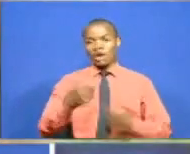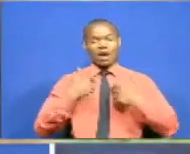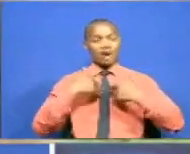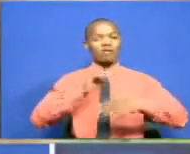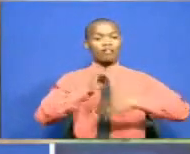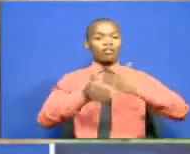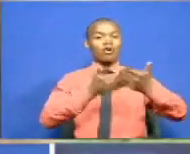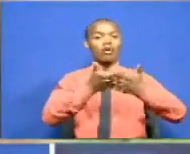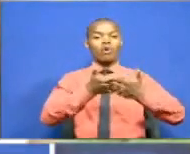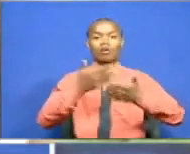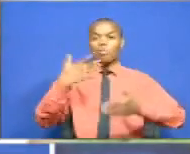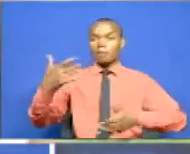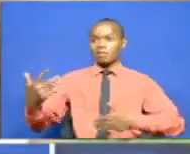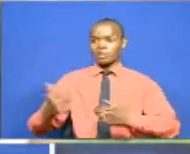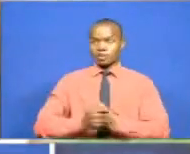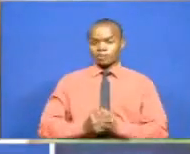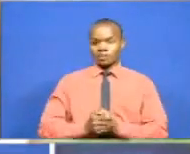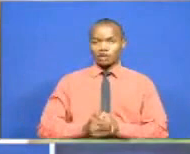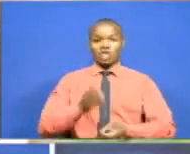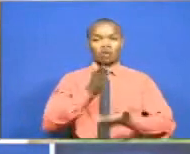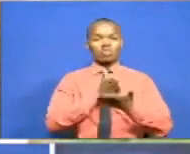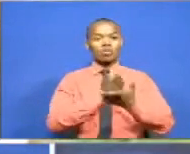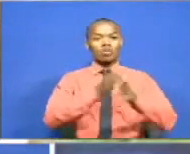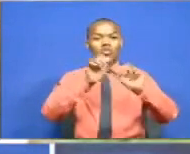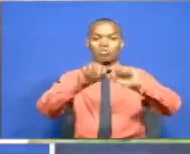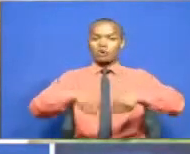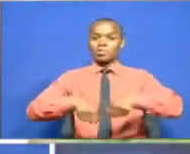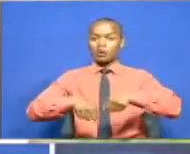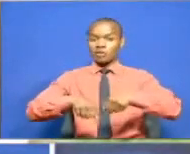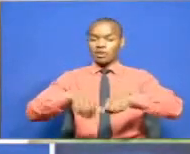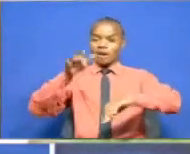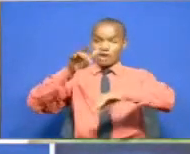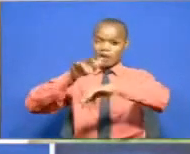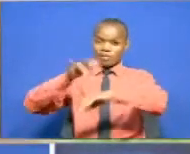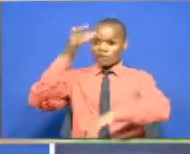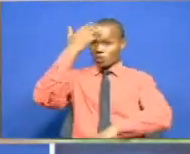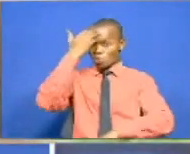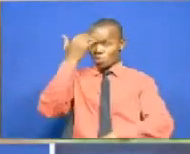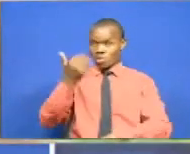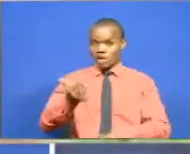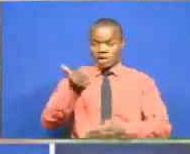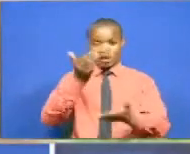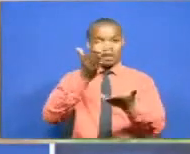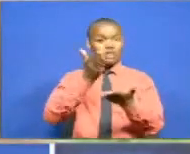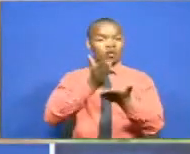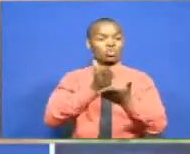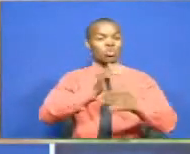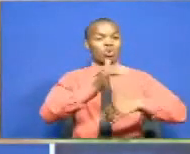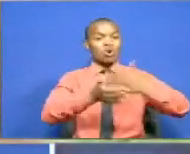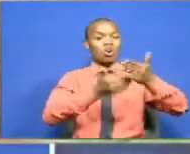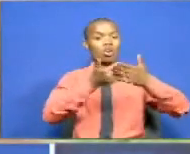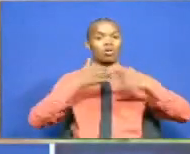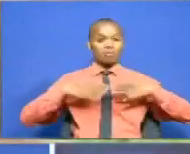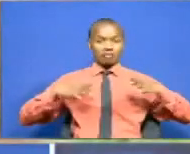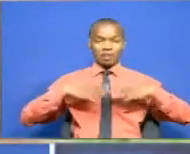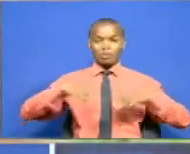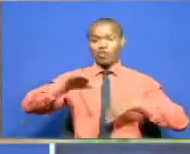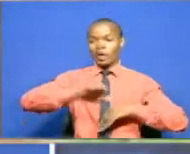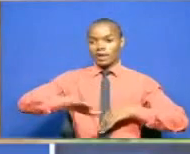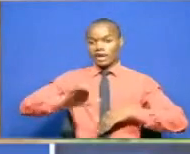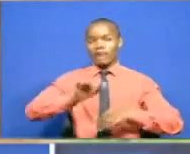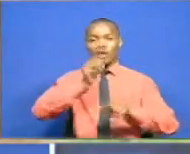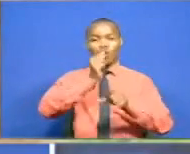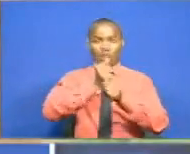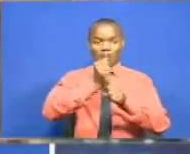Na sasa ni hasara kubwa sana ambayo wataenda kwa sababu hii ni jasho ambayo wamekuwa nayo miaka mingi